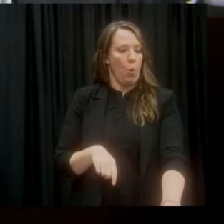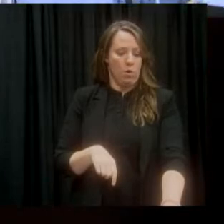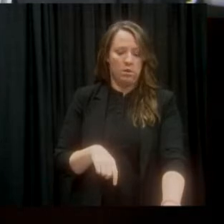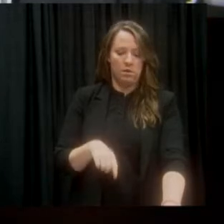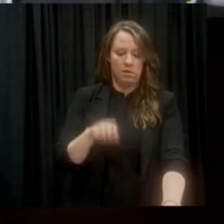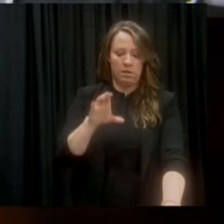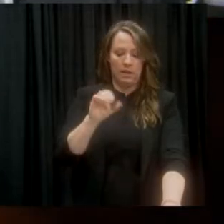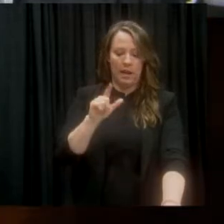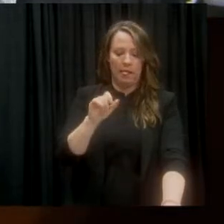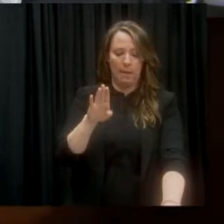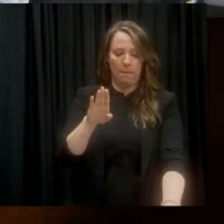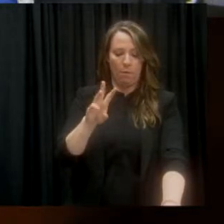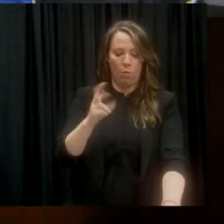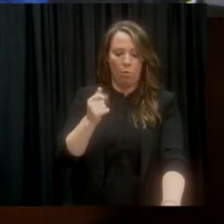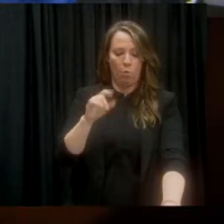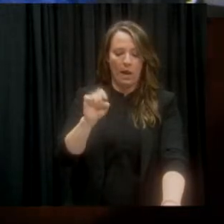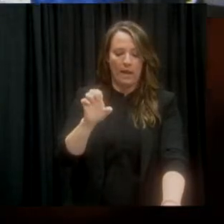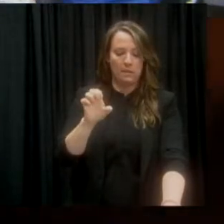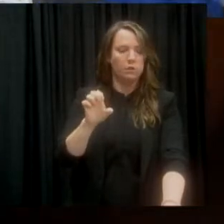Caleb White.